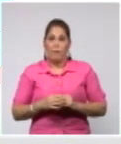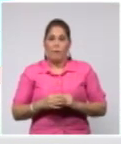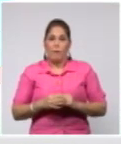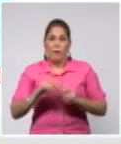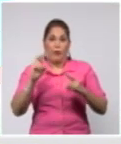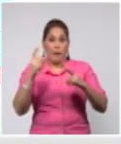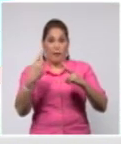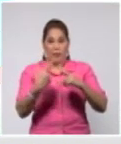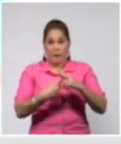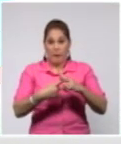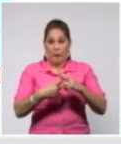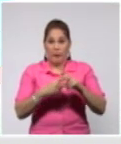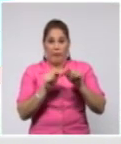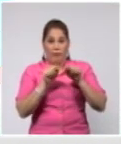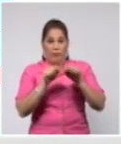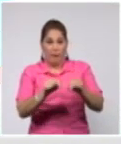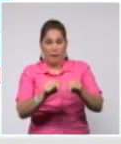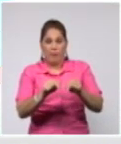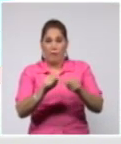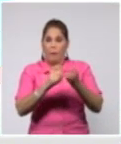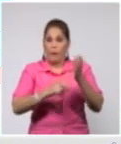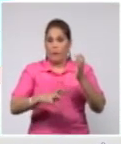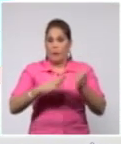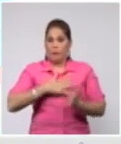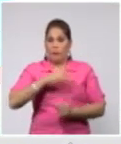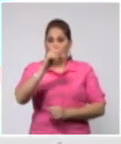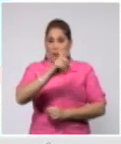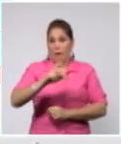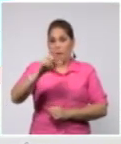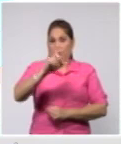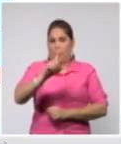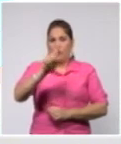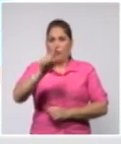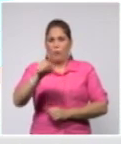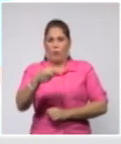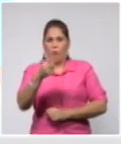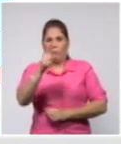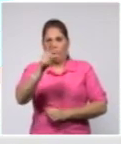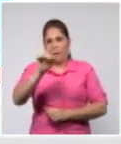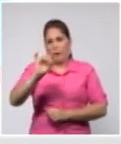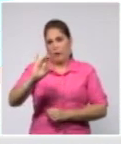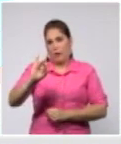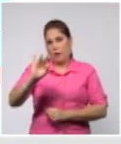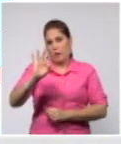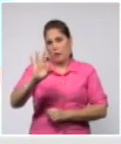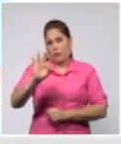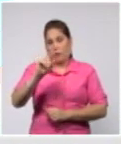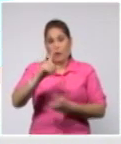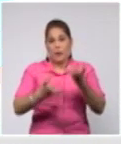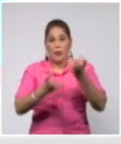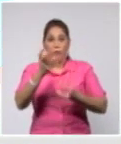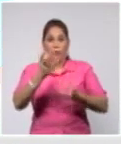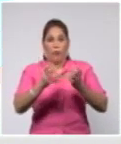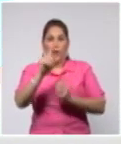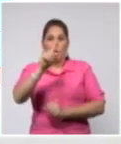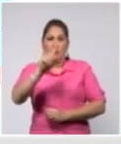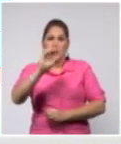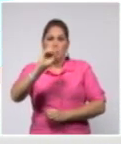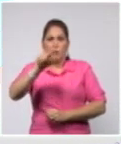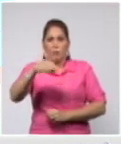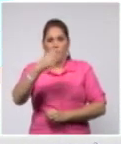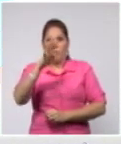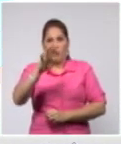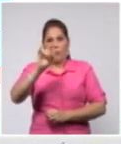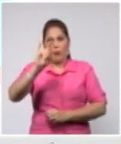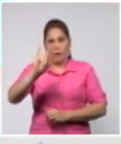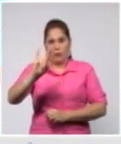last 15 days, some of which have reported no new cases for several weeks, and others none over